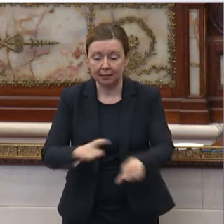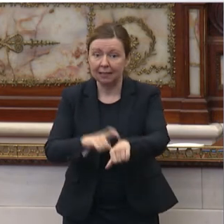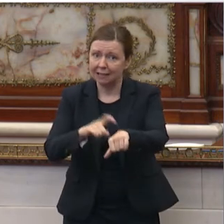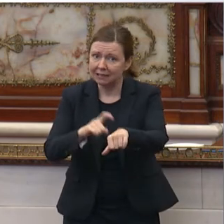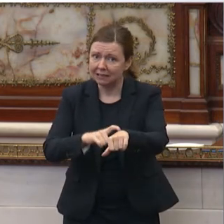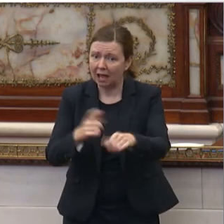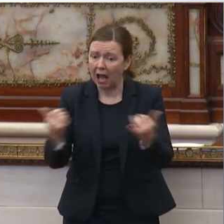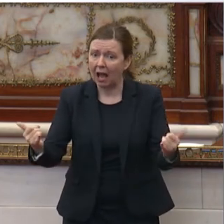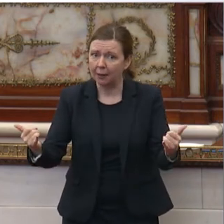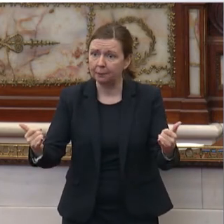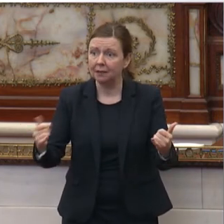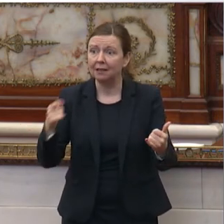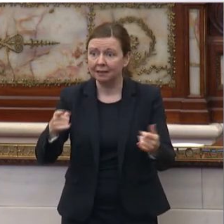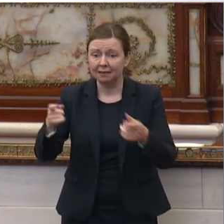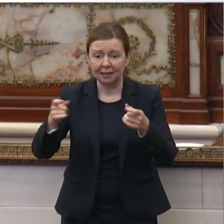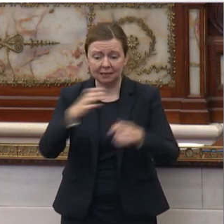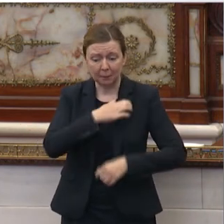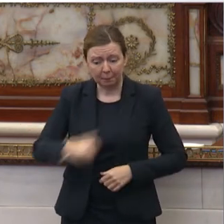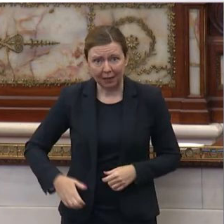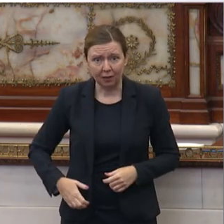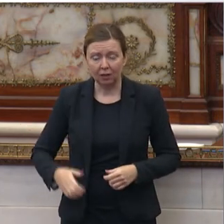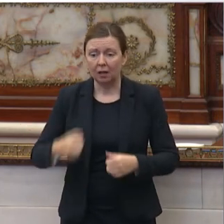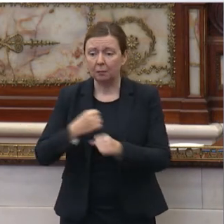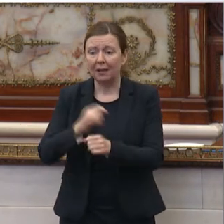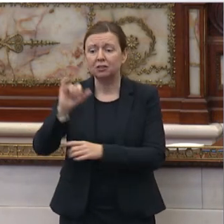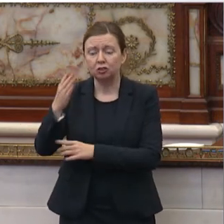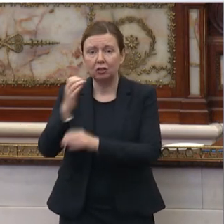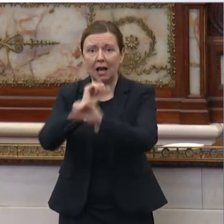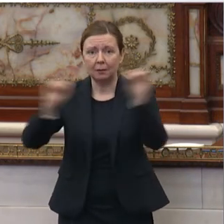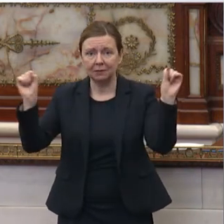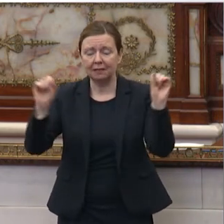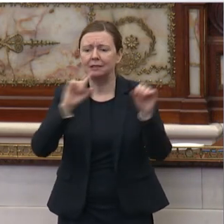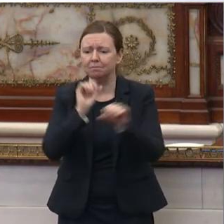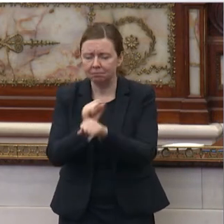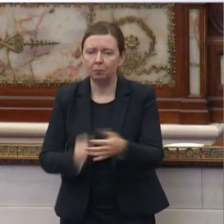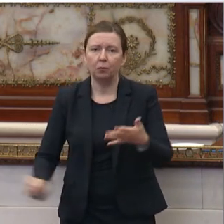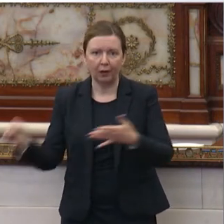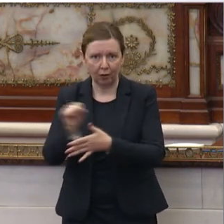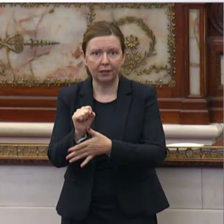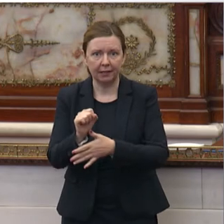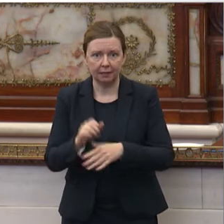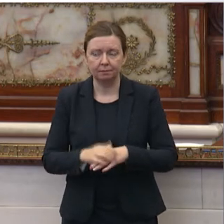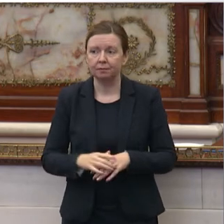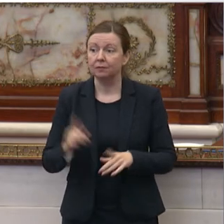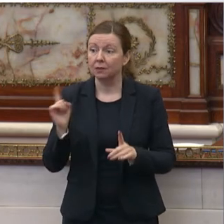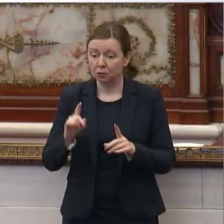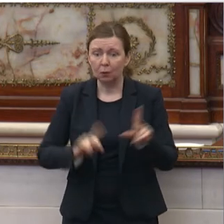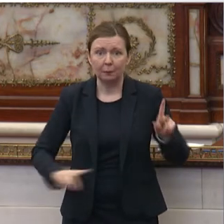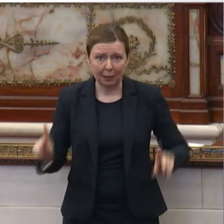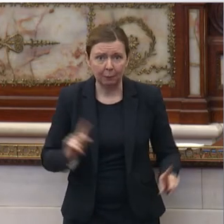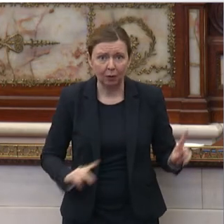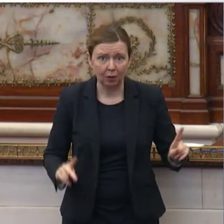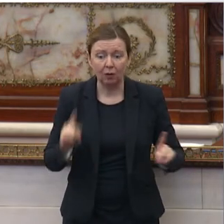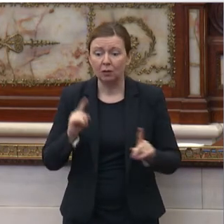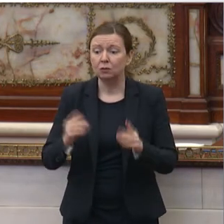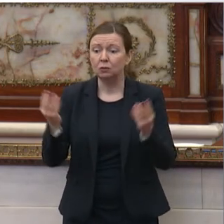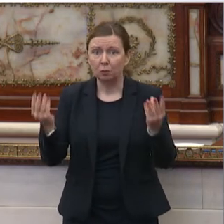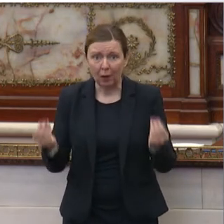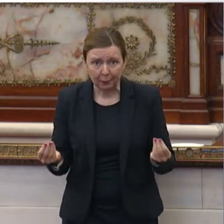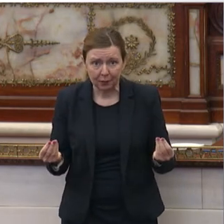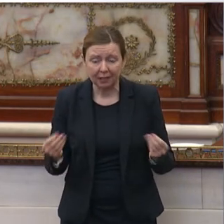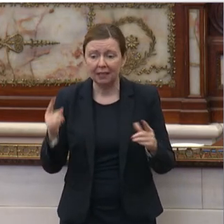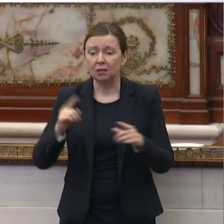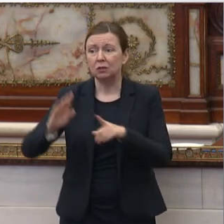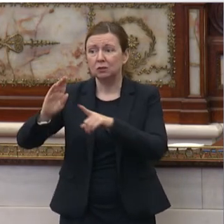this administration makes job safety a real priority to its people, to its property, to